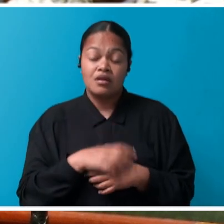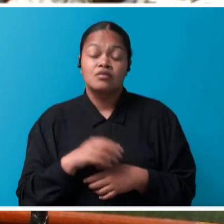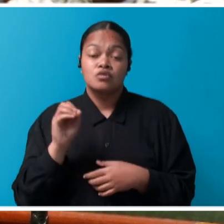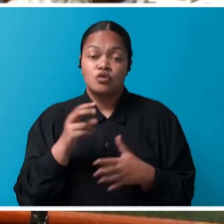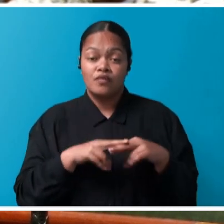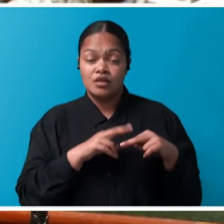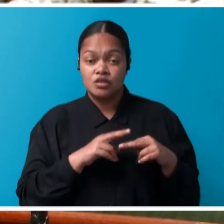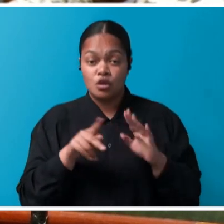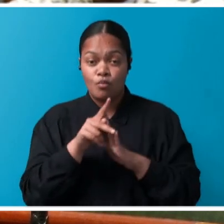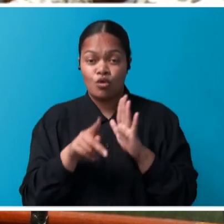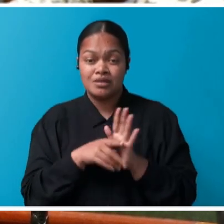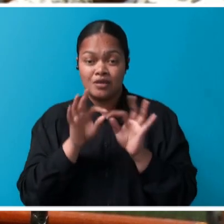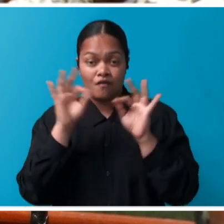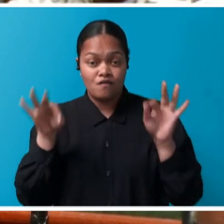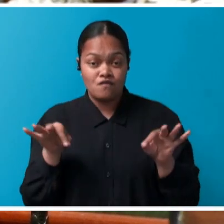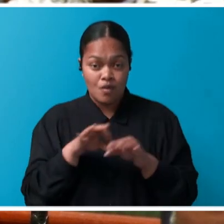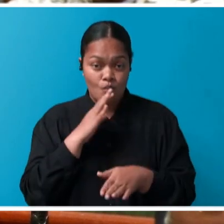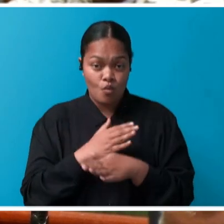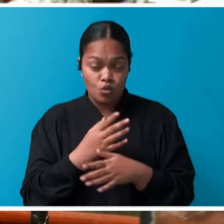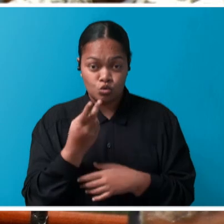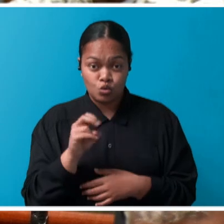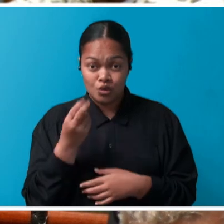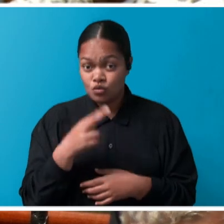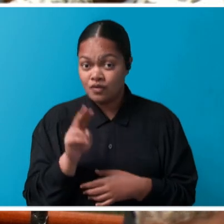Education Policy Framework